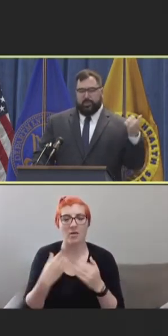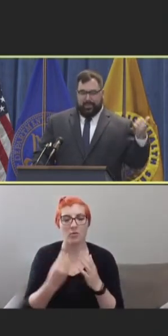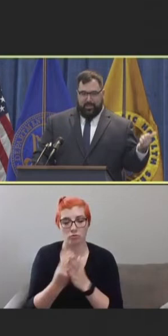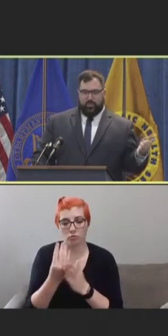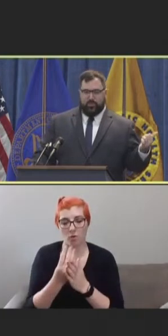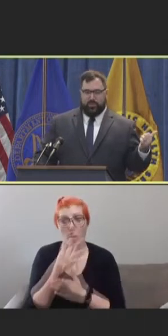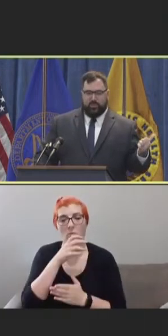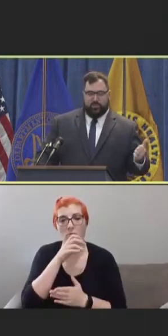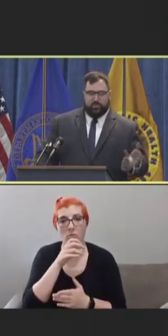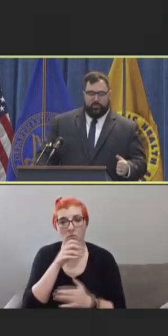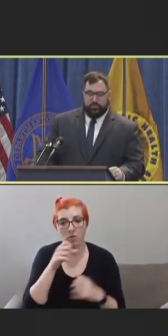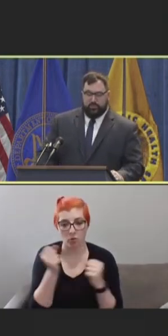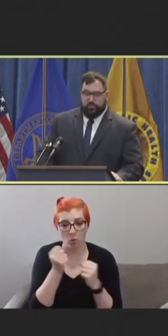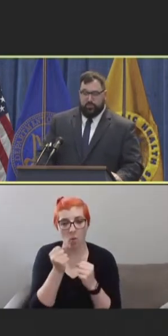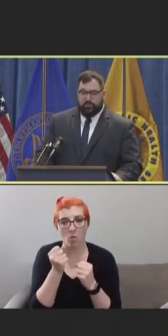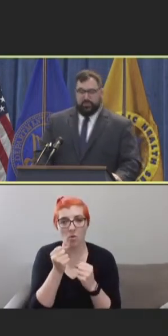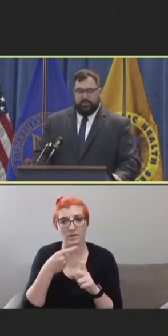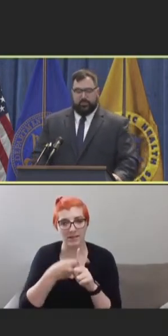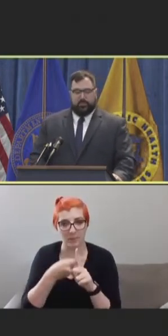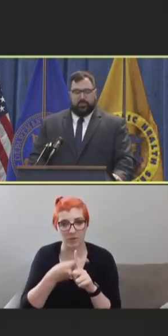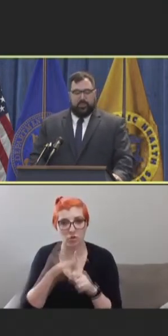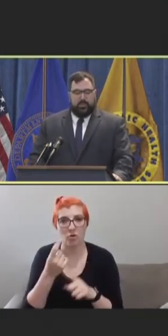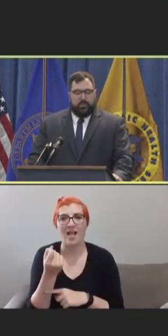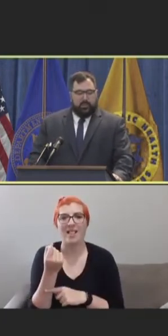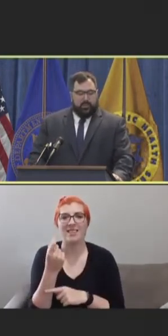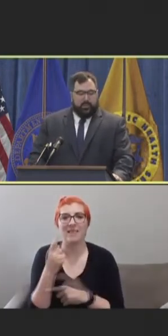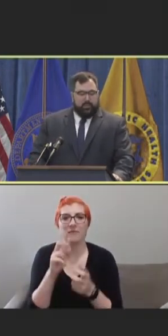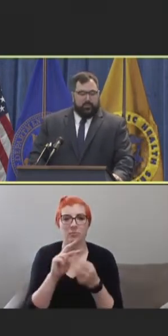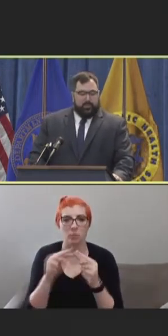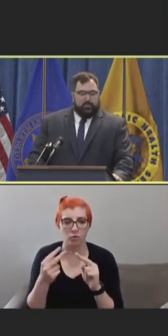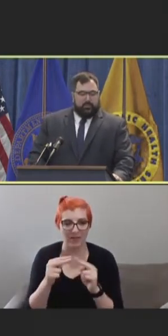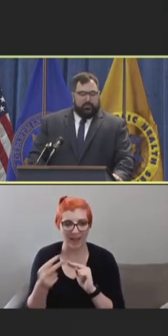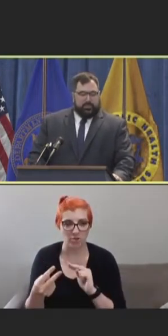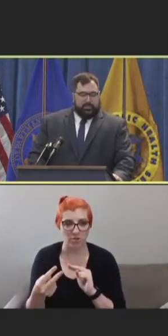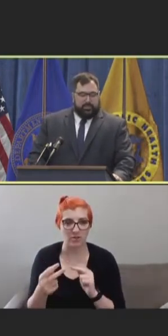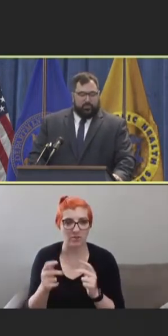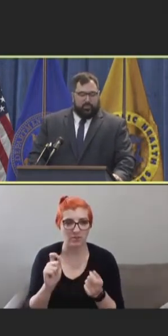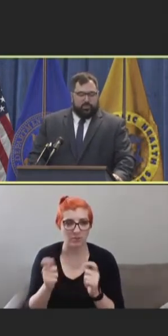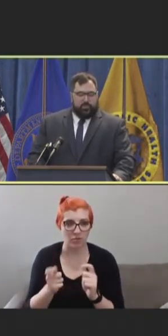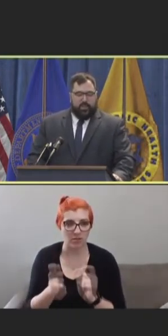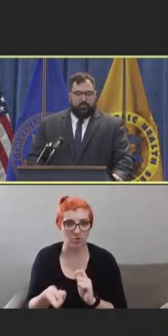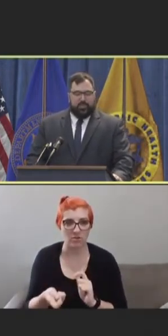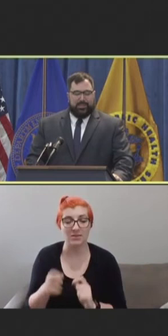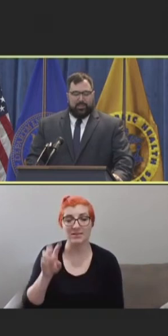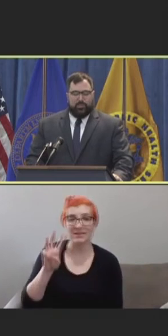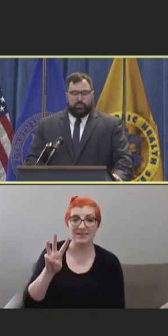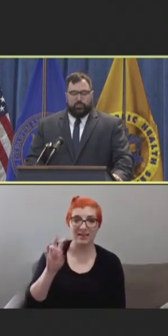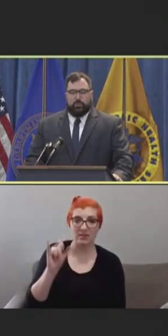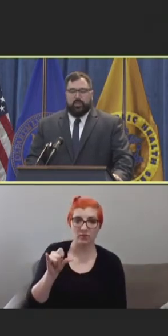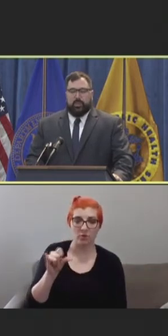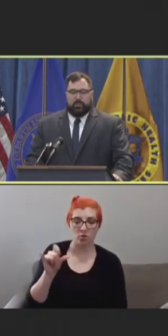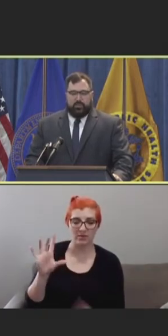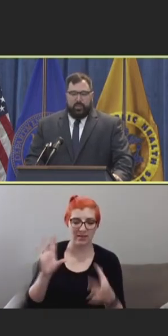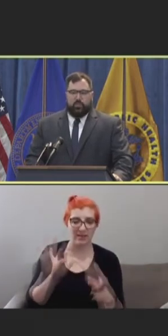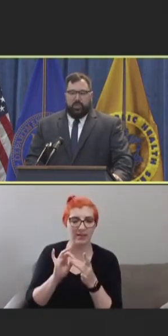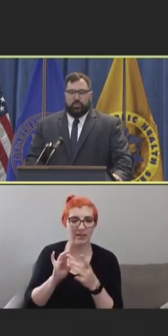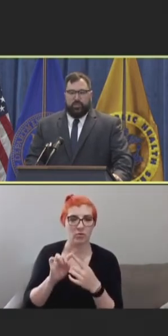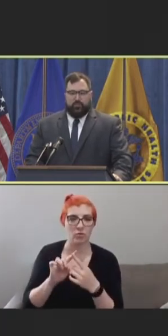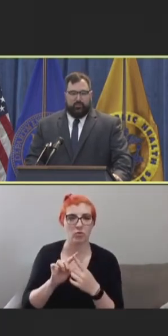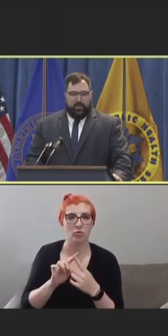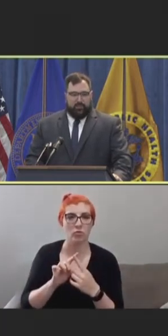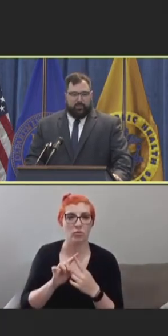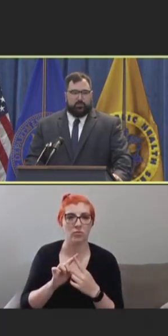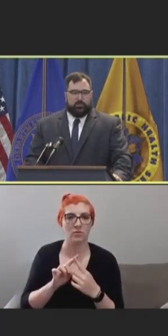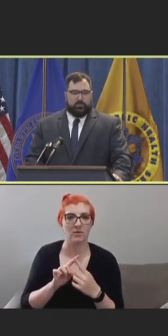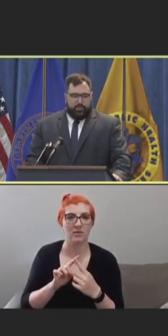in 11 mutations in those internal gene segments, 6 of which have been linked to the attenuation of